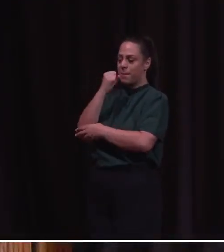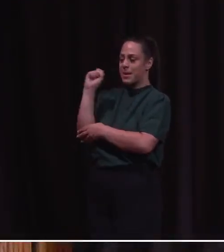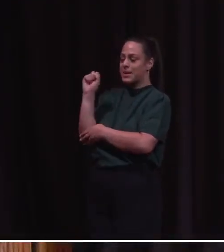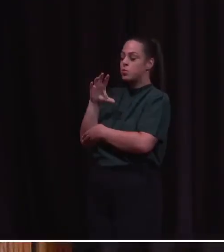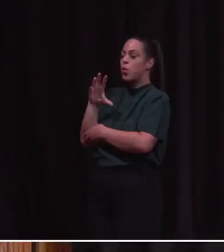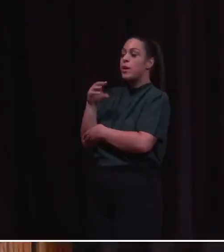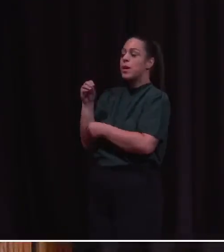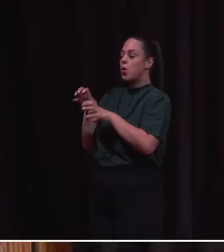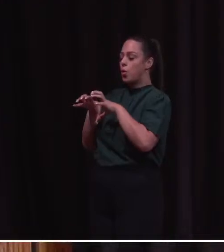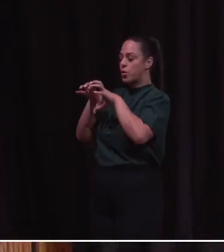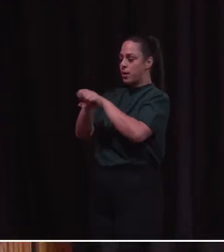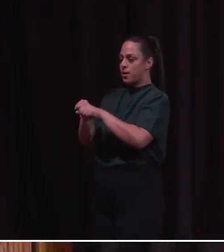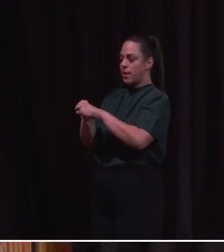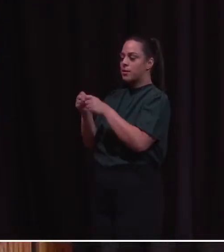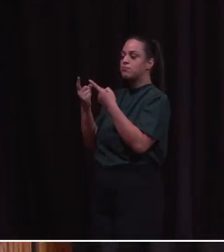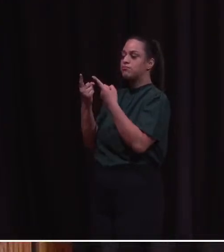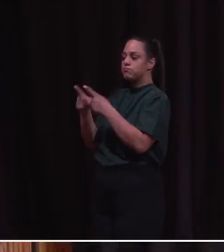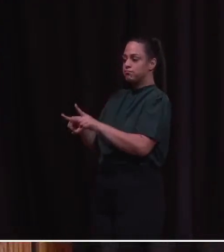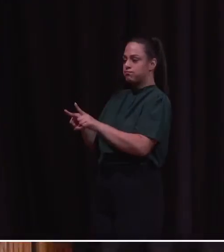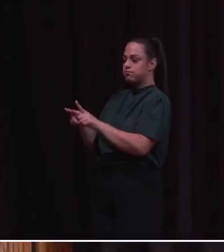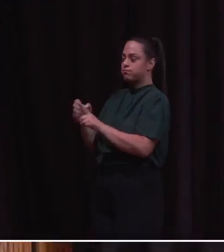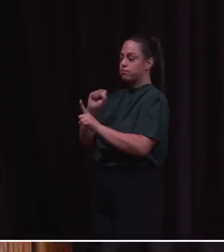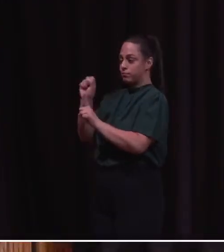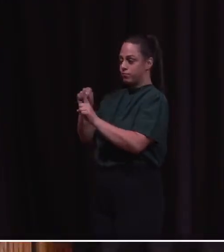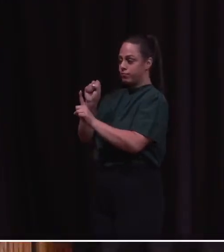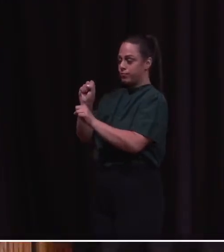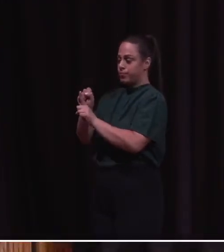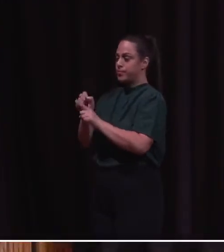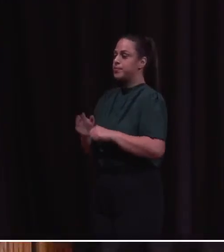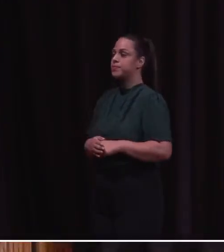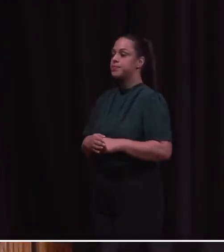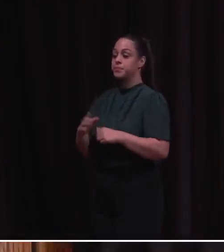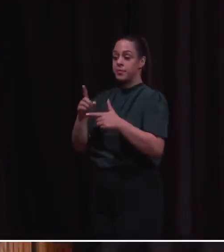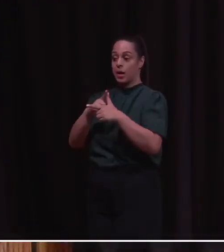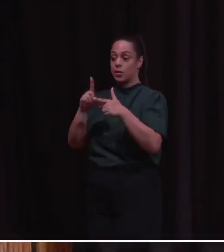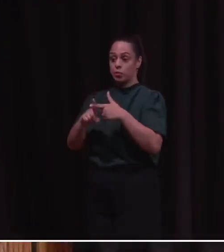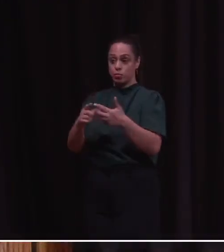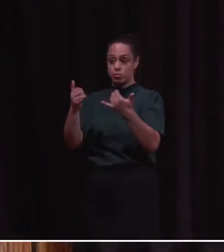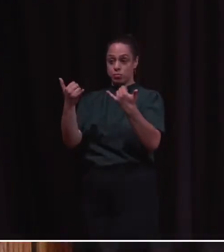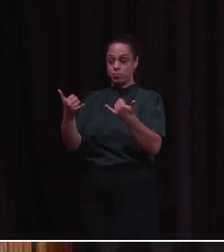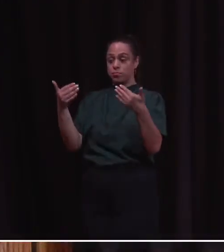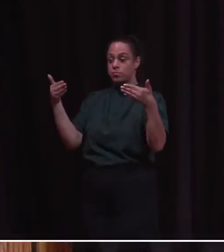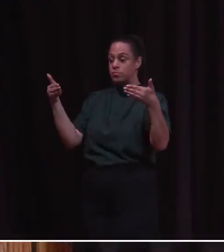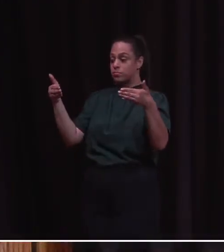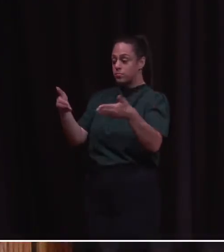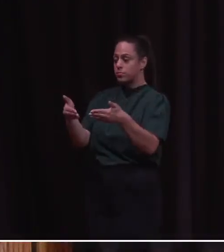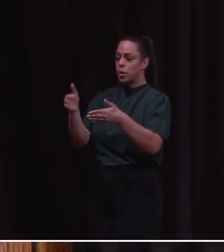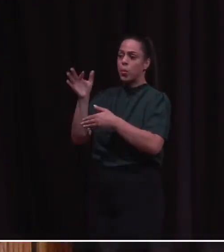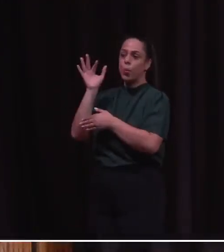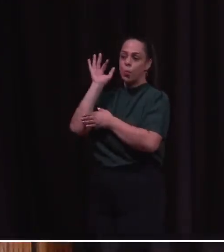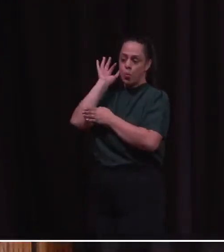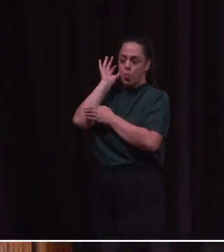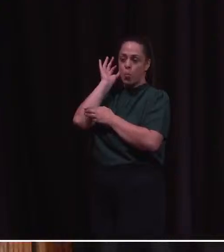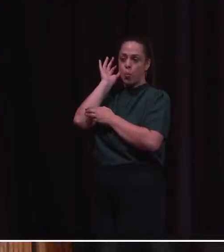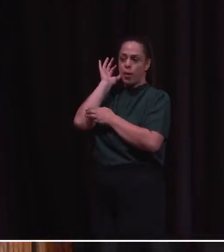Let me talk about the invention of women, which I see that it's a book